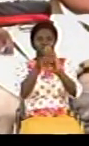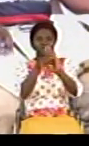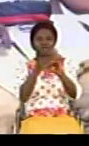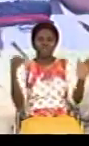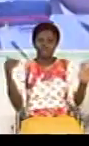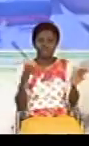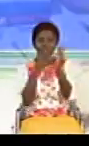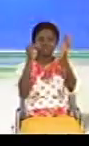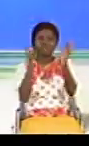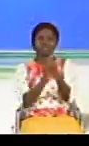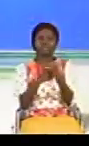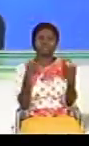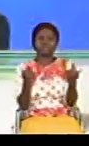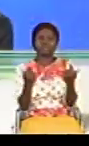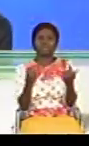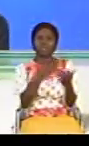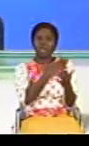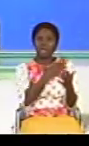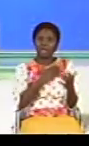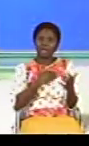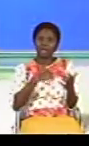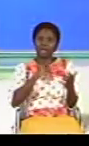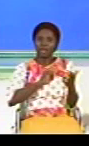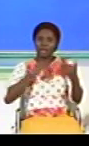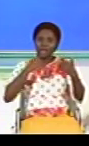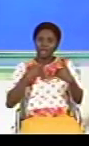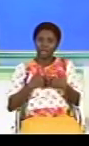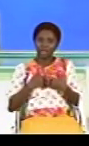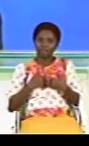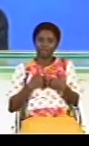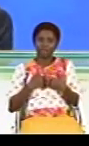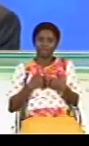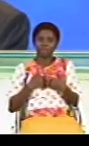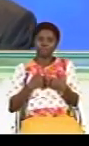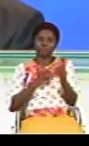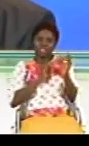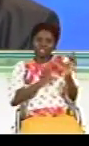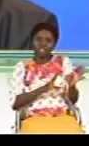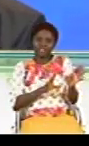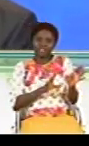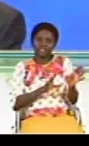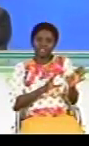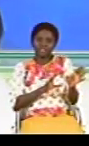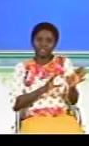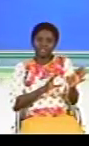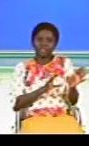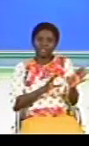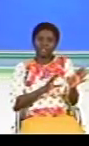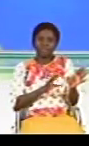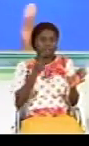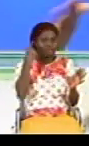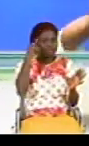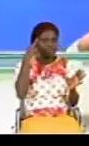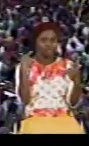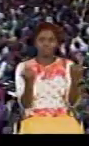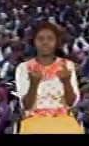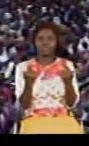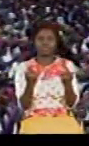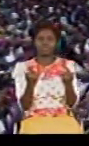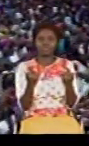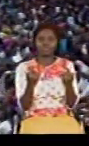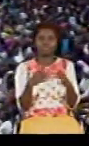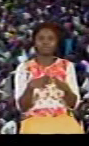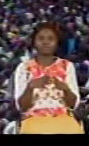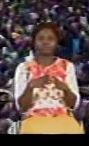sin. I have contempt and dislike for the sin. See, if you don't have contempt